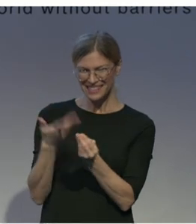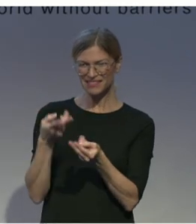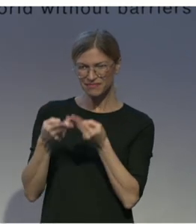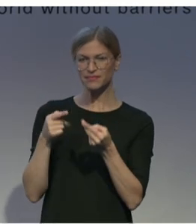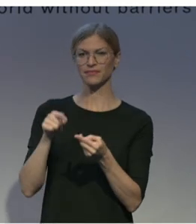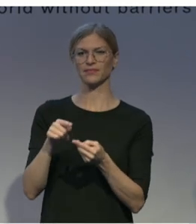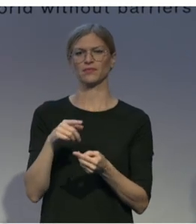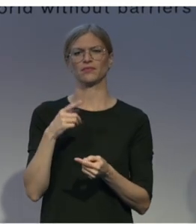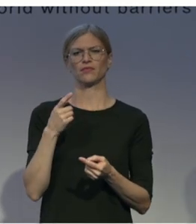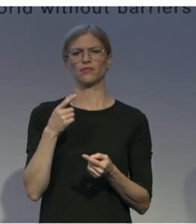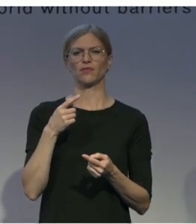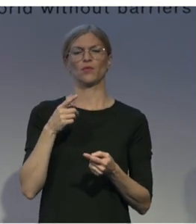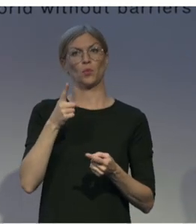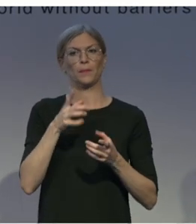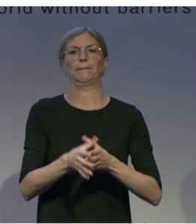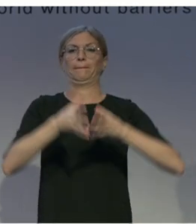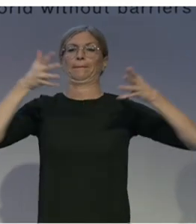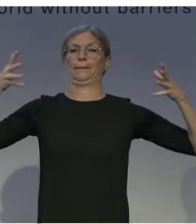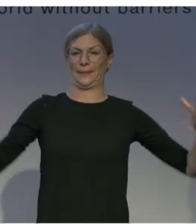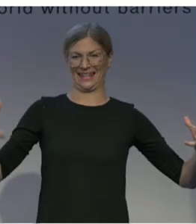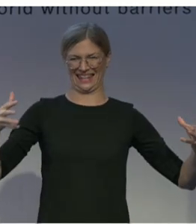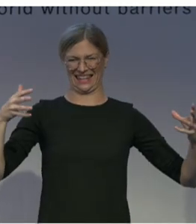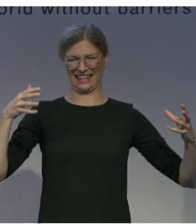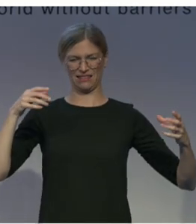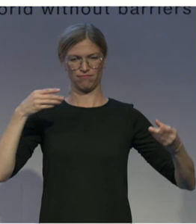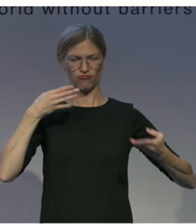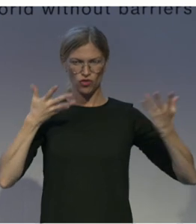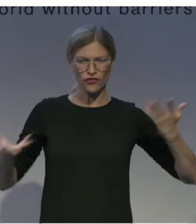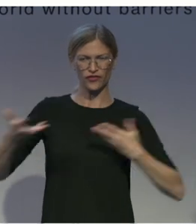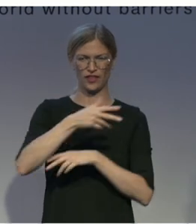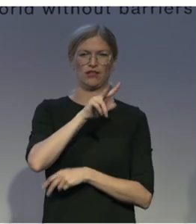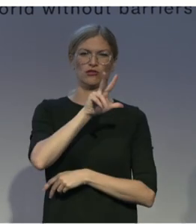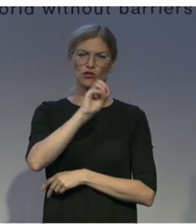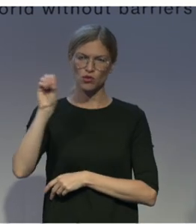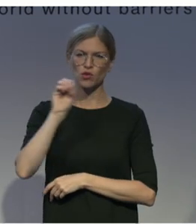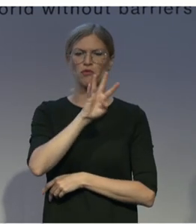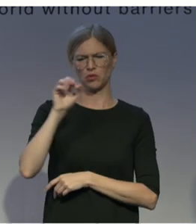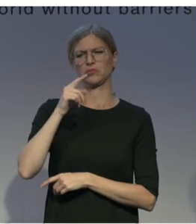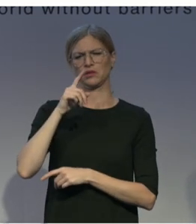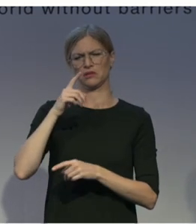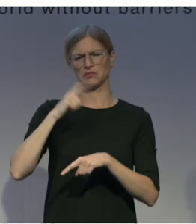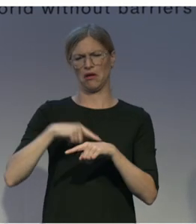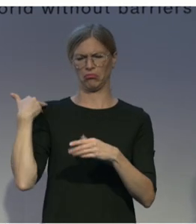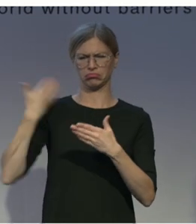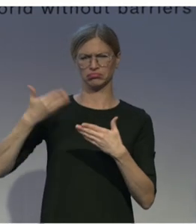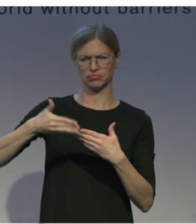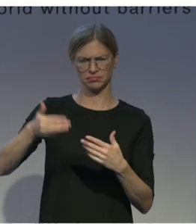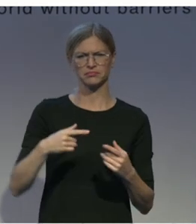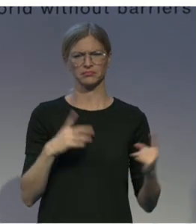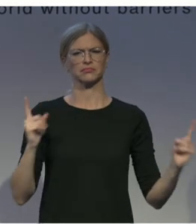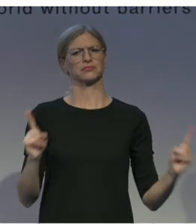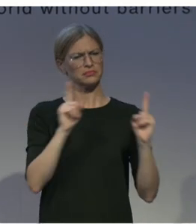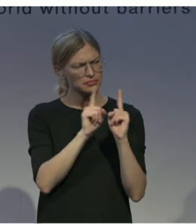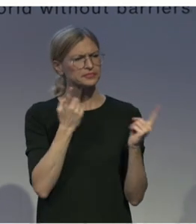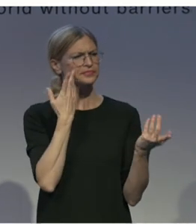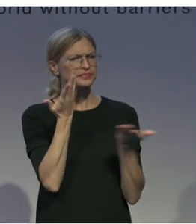400 visits with members of Congress on that day for self-advocates, self-representatives, to talk about what's important to them and to